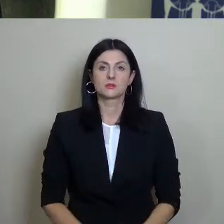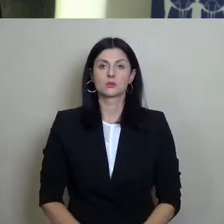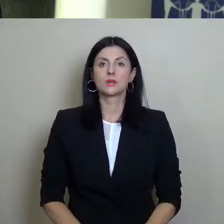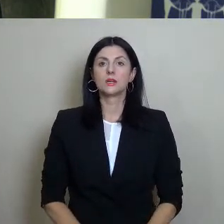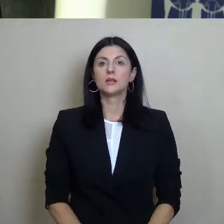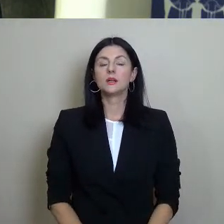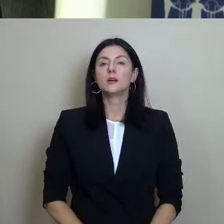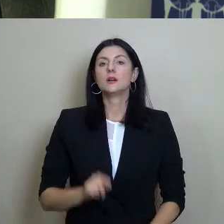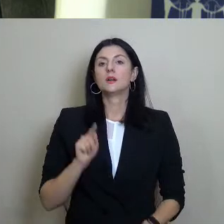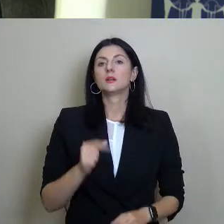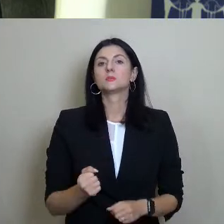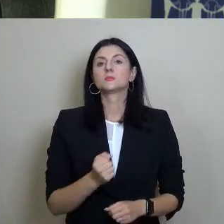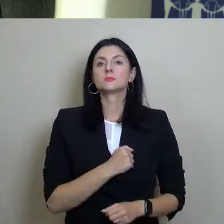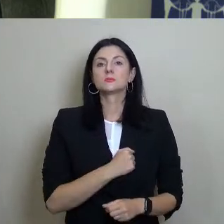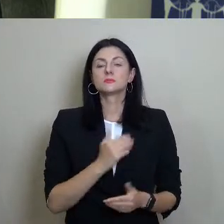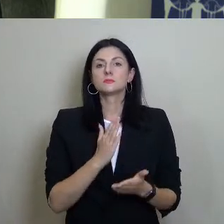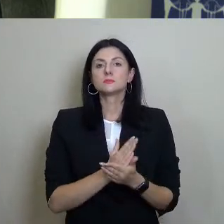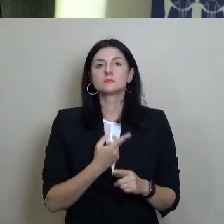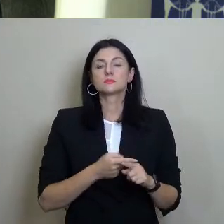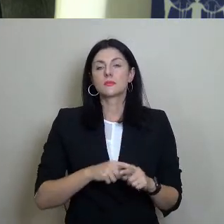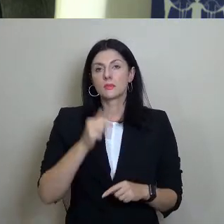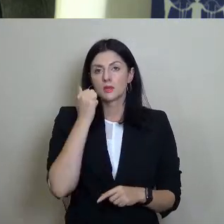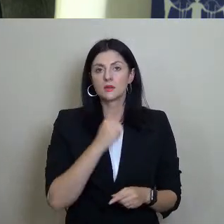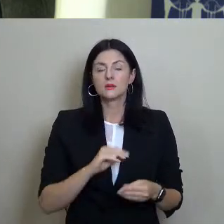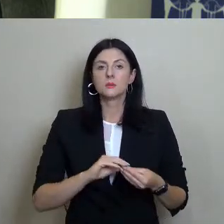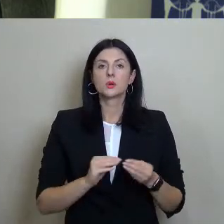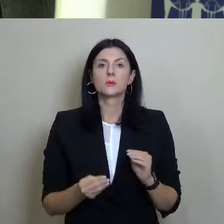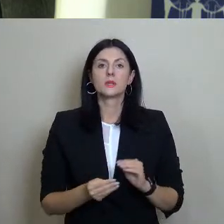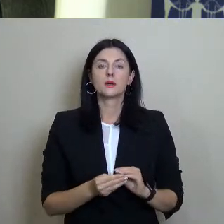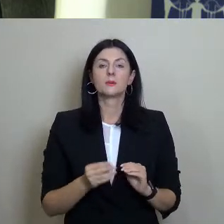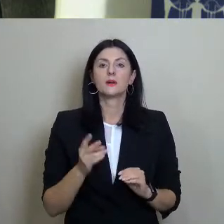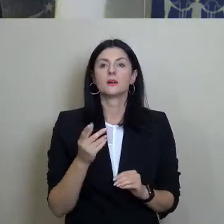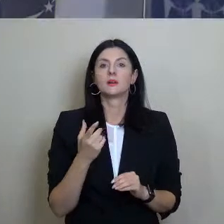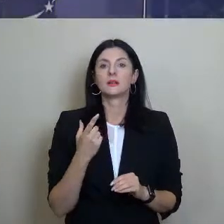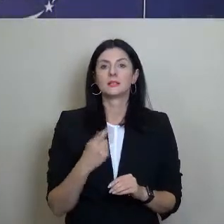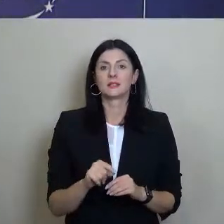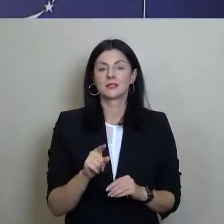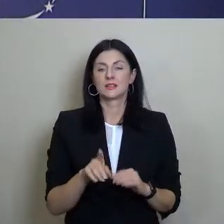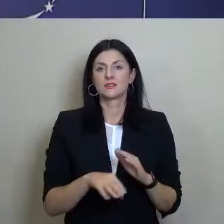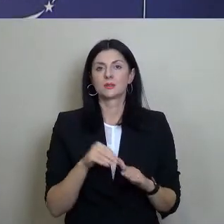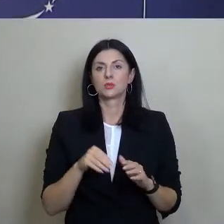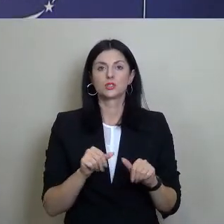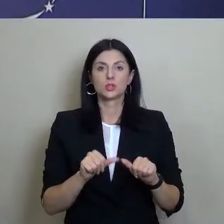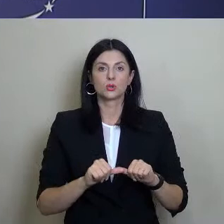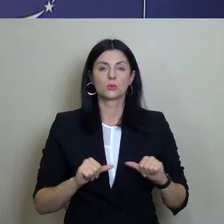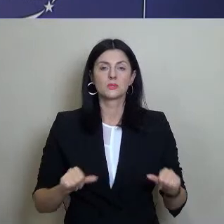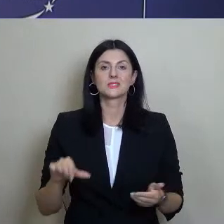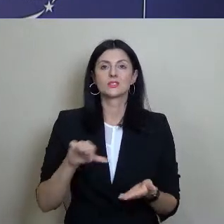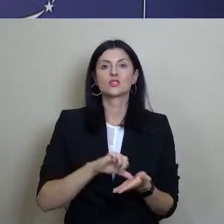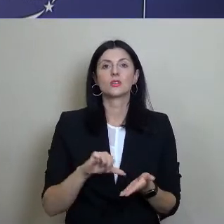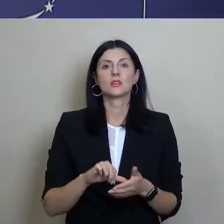been working under the new system. And here we face the same old issues. When it comes to PSCs, normally